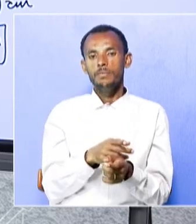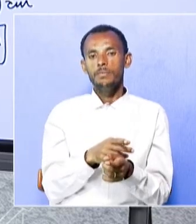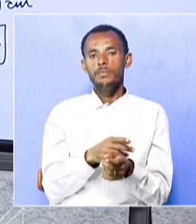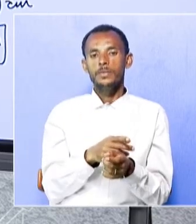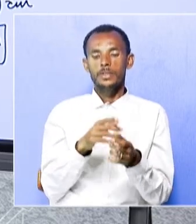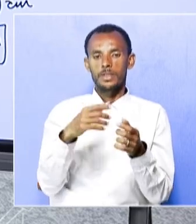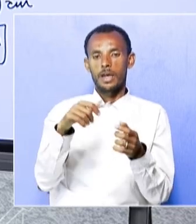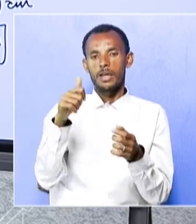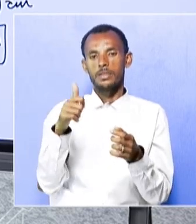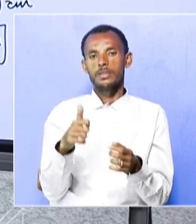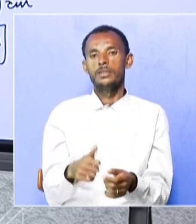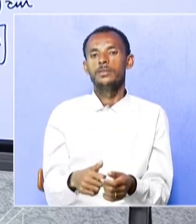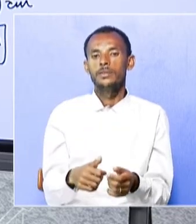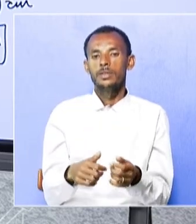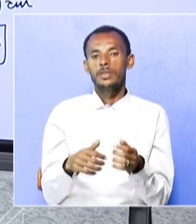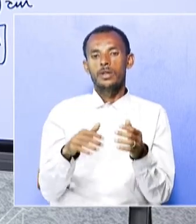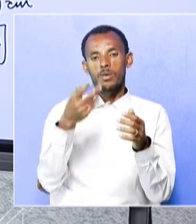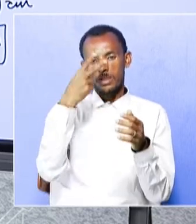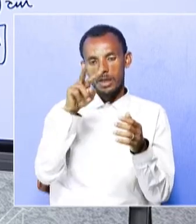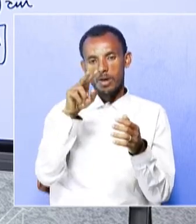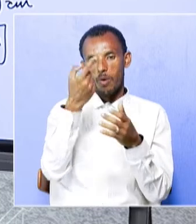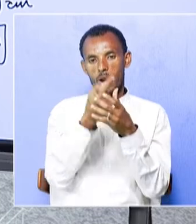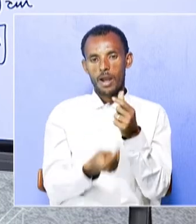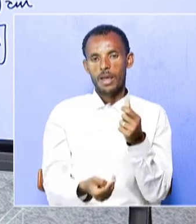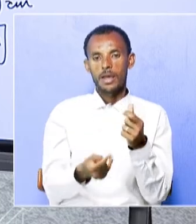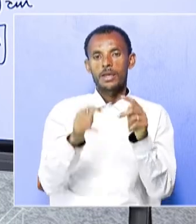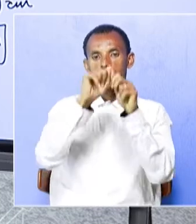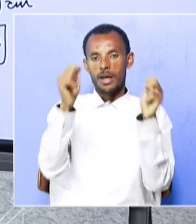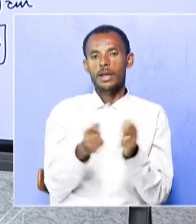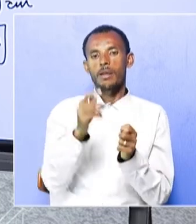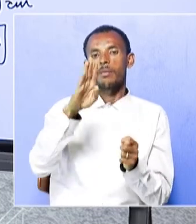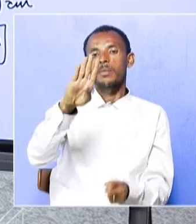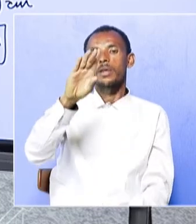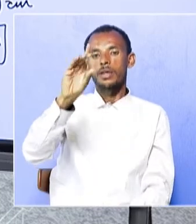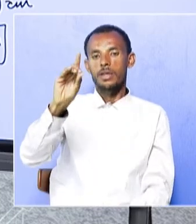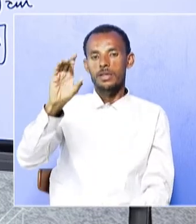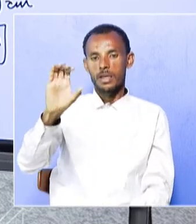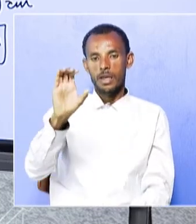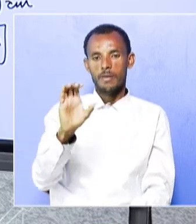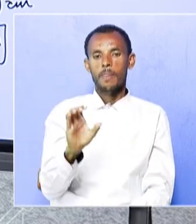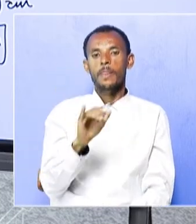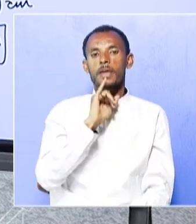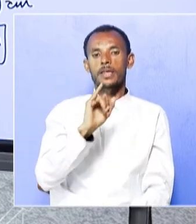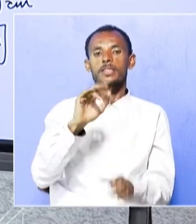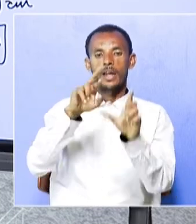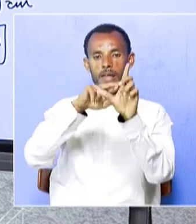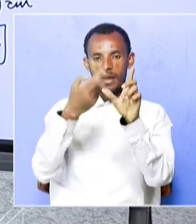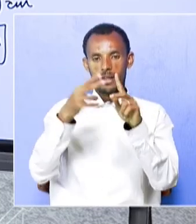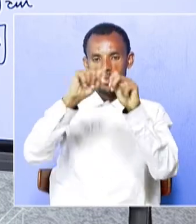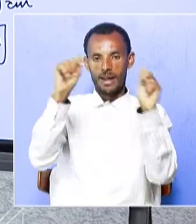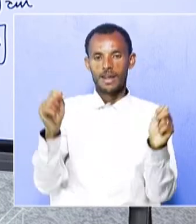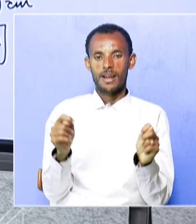this triangle, okay, consider only triangle BDC. Triangle BDC is a right angle